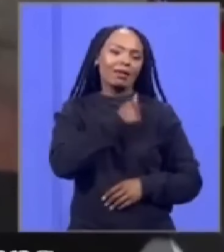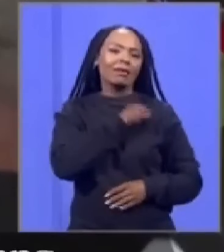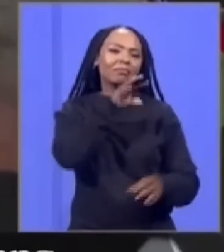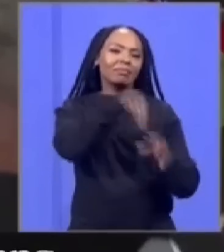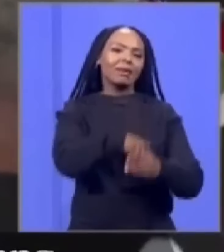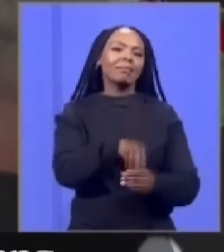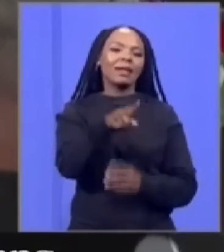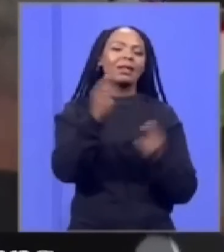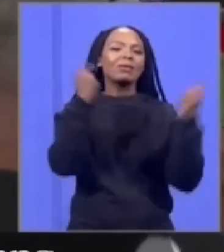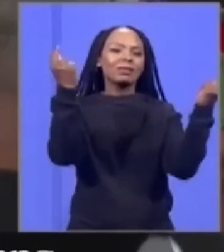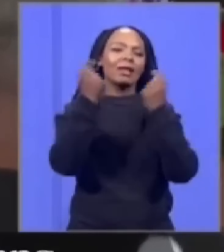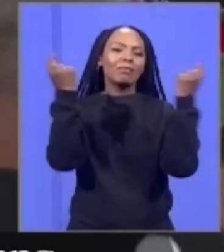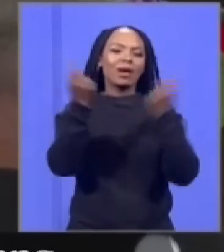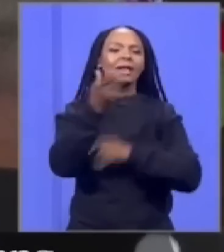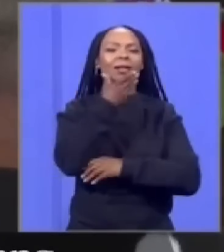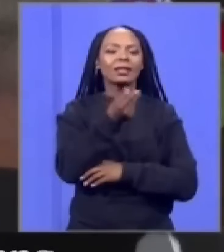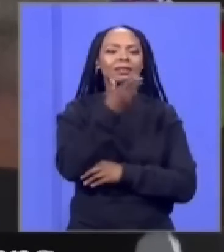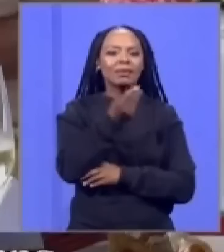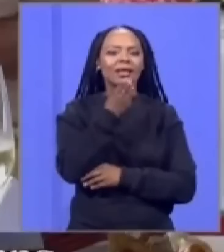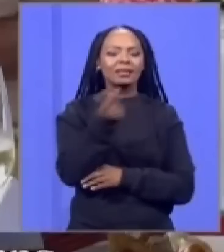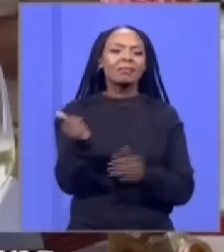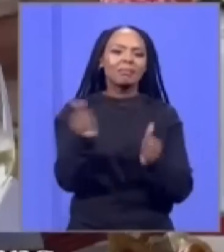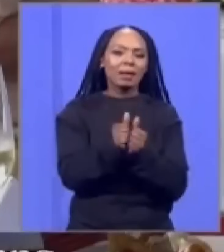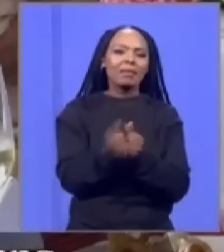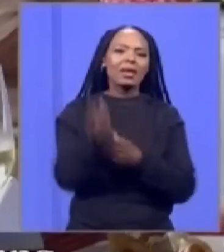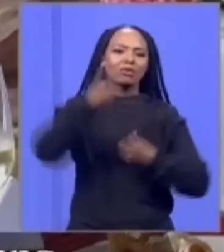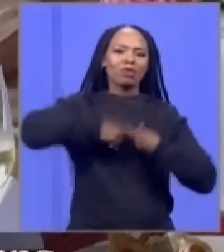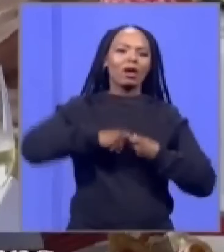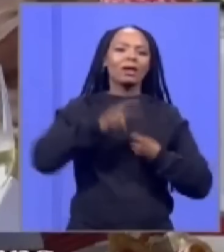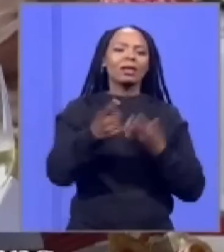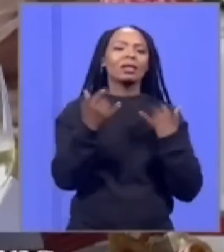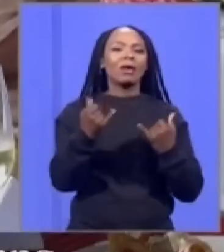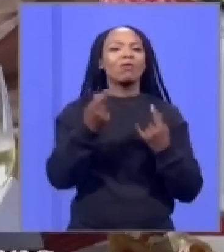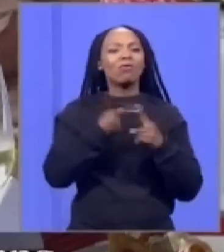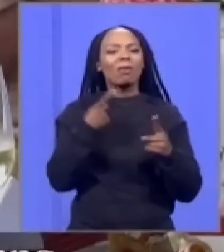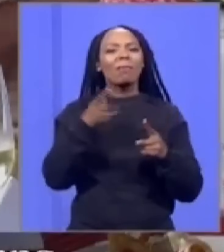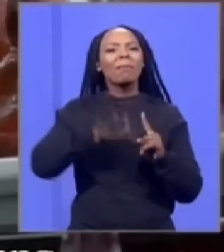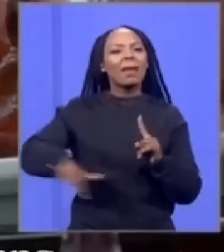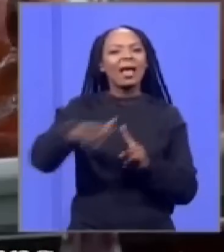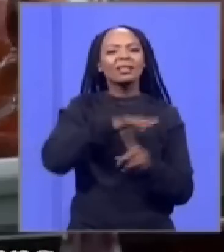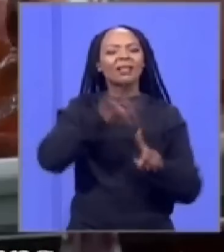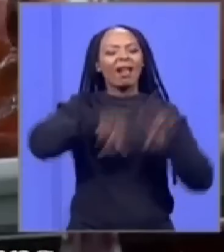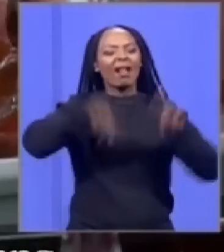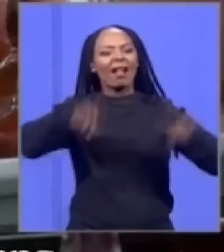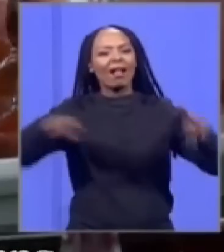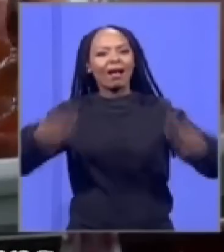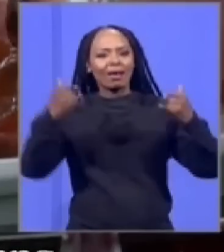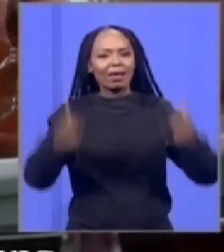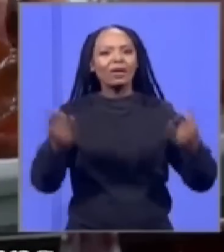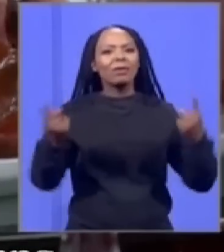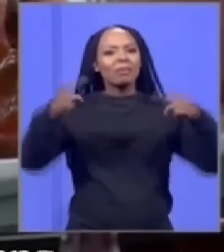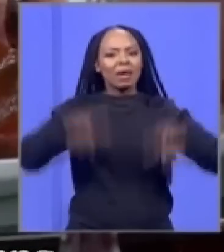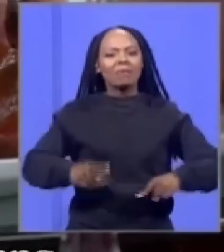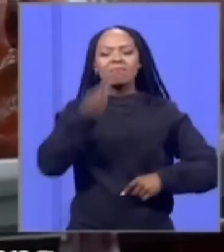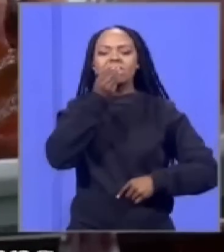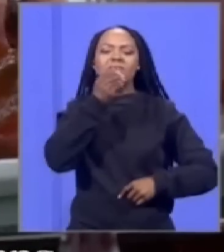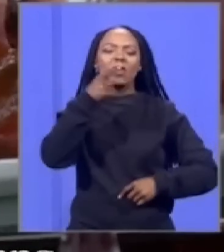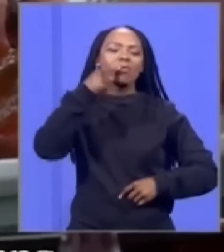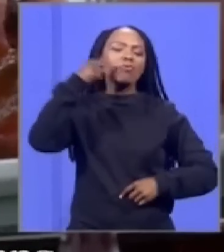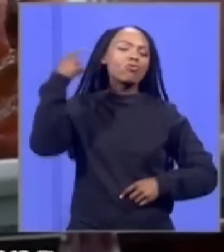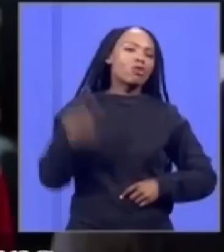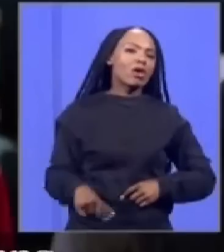o fapaneng le matsatsi a mang ka ho ba karolo ya mokete wa malapa ho tswa dibakeng tse fapaneng ho tla ja dijo tse hlabosehang tsa letsatsi